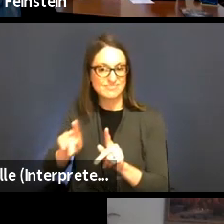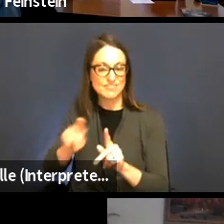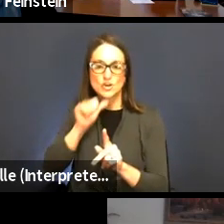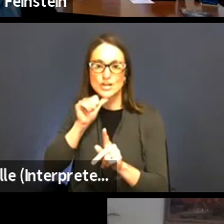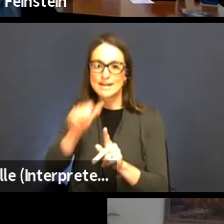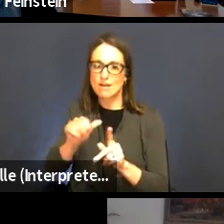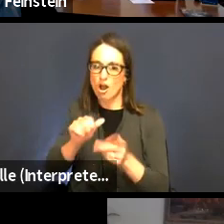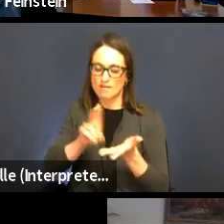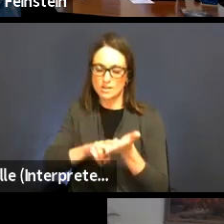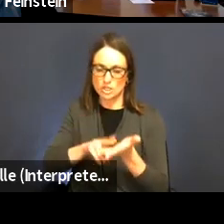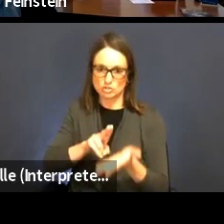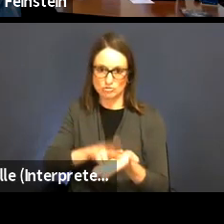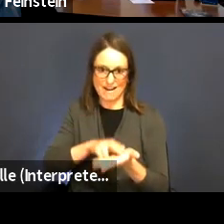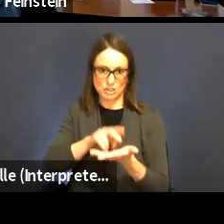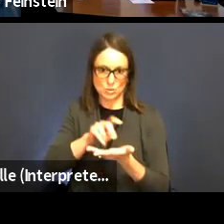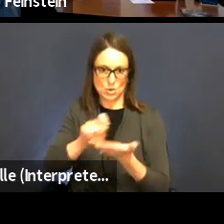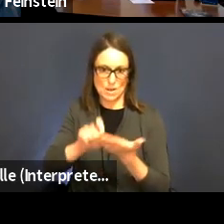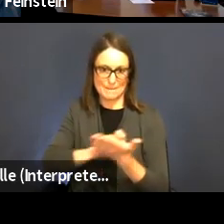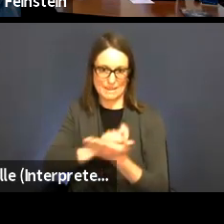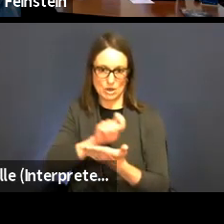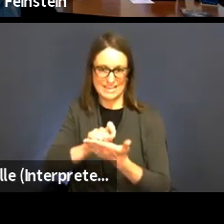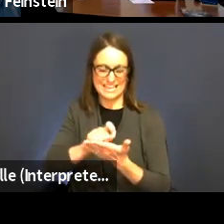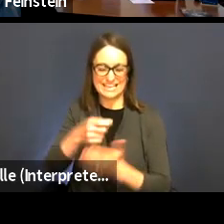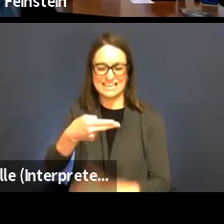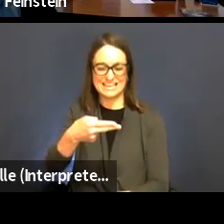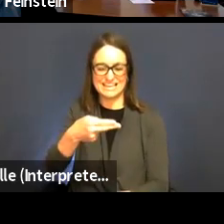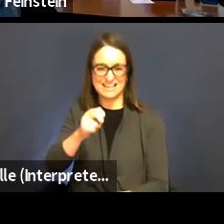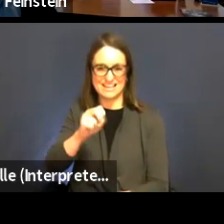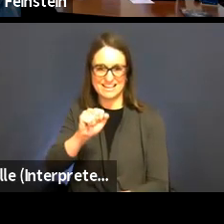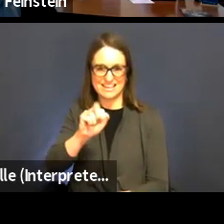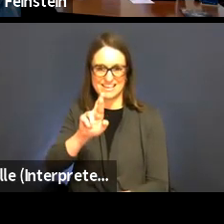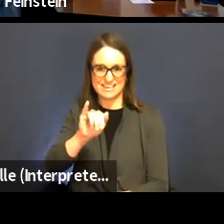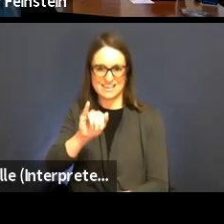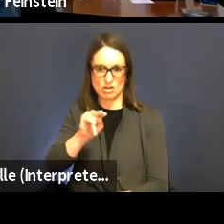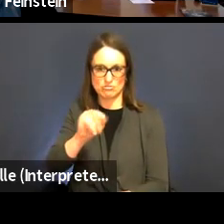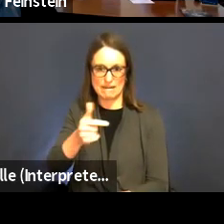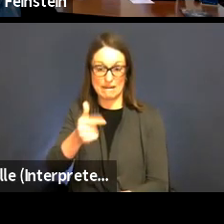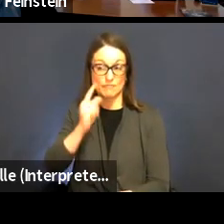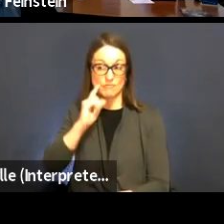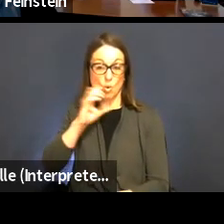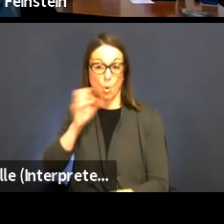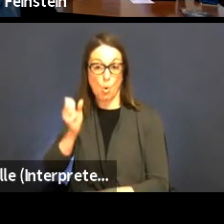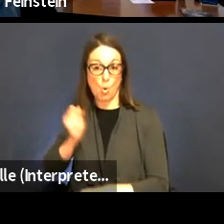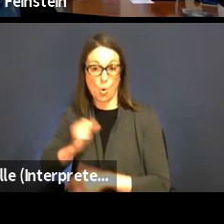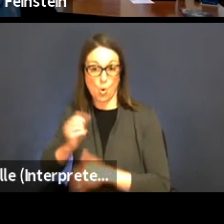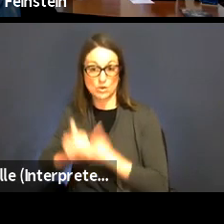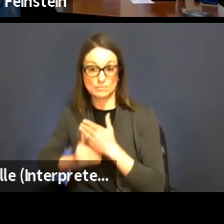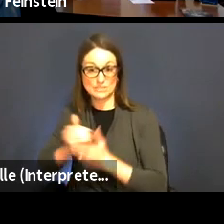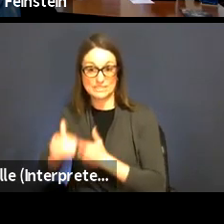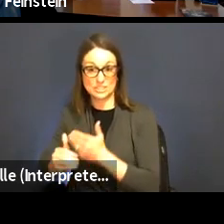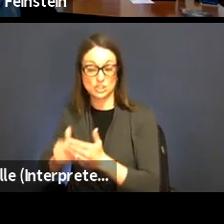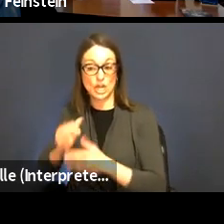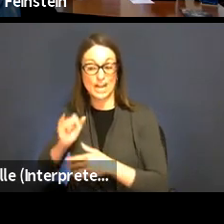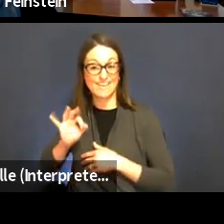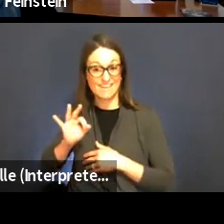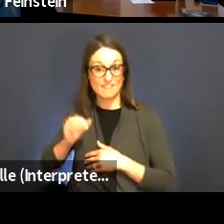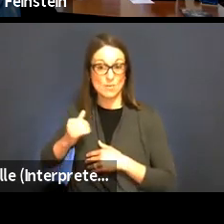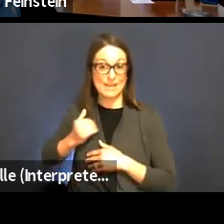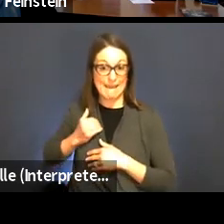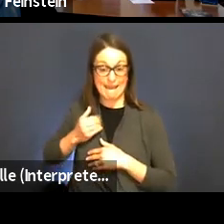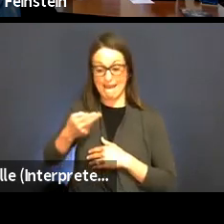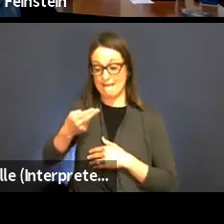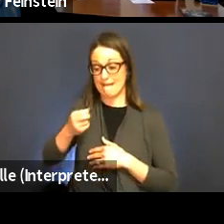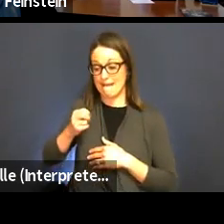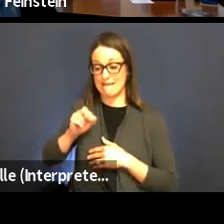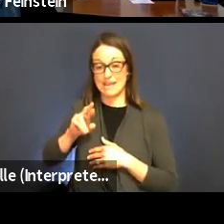period hearing, meaning under the old procedure, even if it got to the point where there was a hearing panel